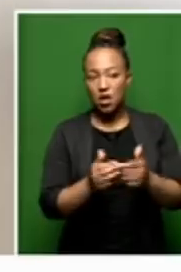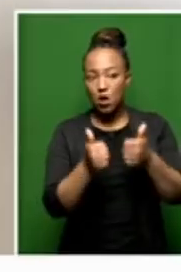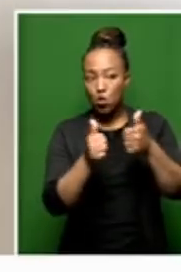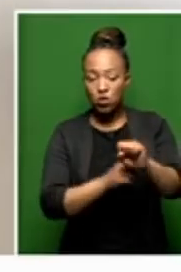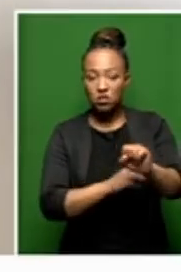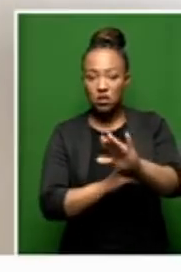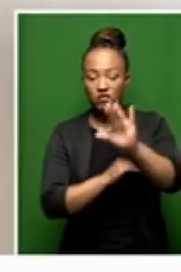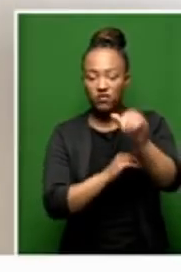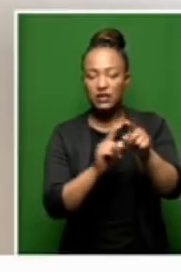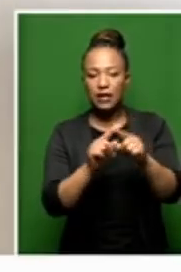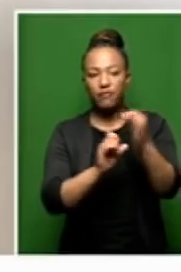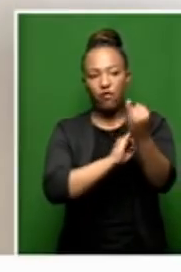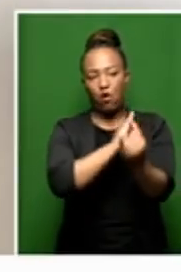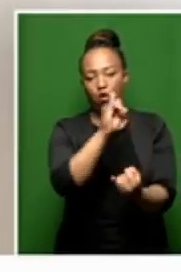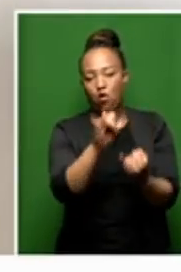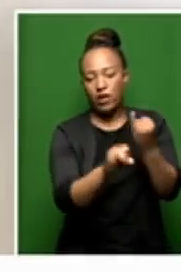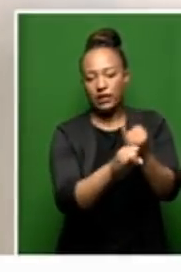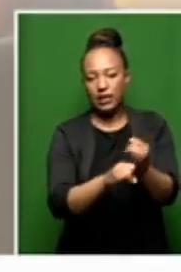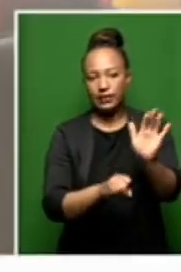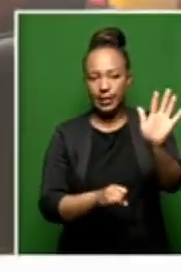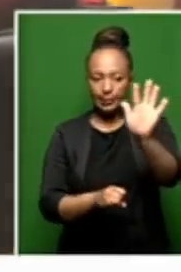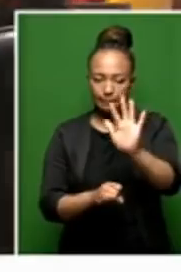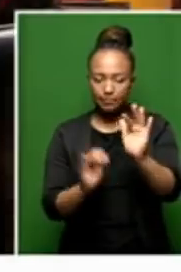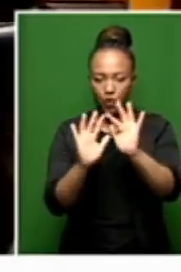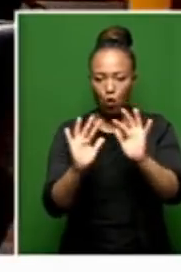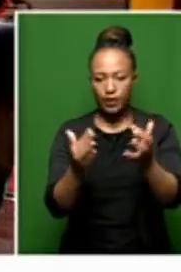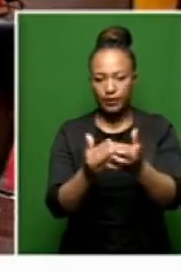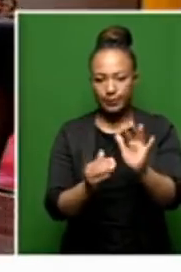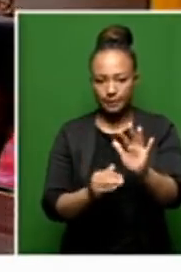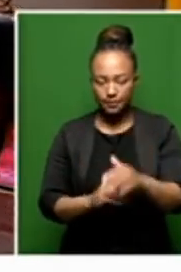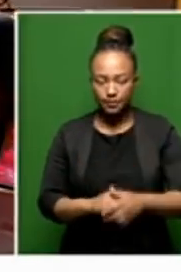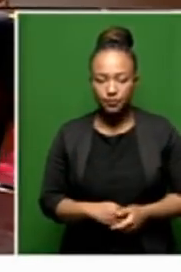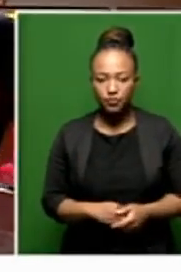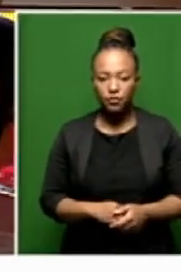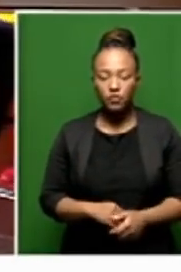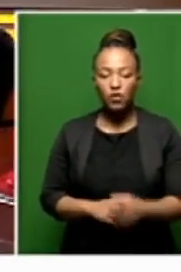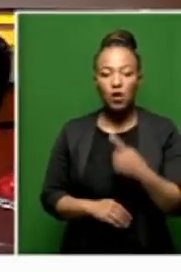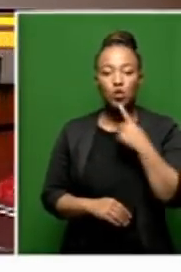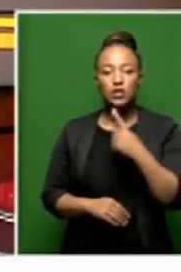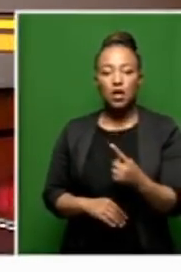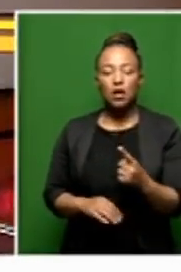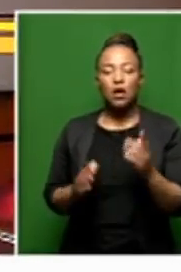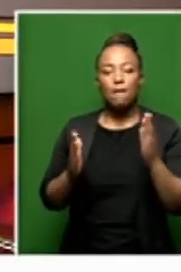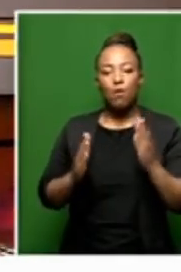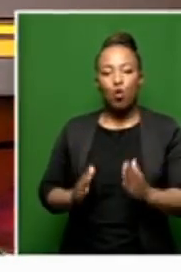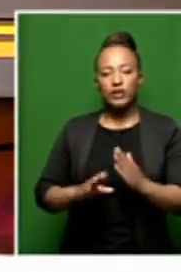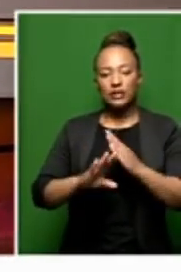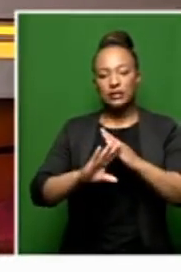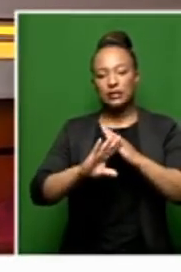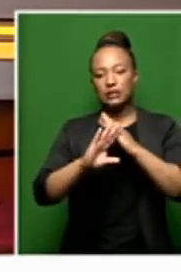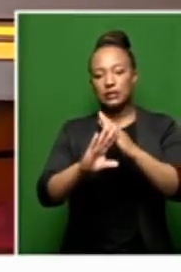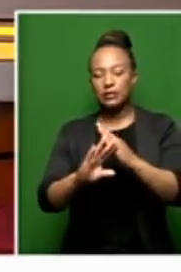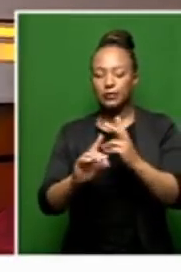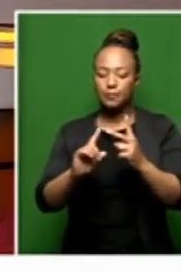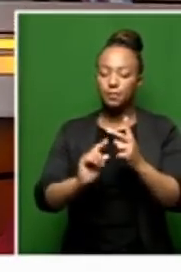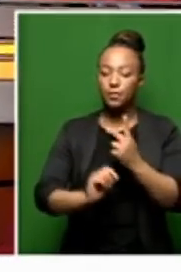for the global world so far. So speaking of immunity and, of course, vaccines at the